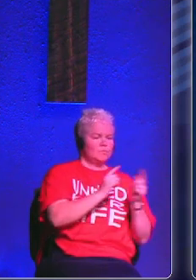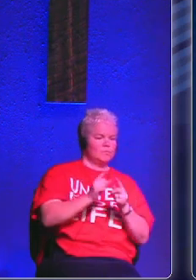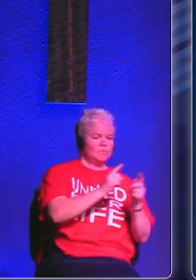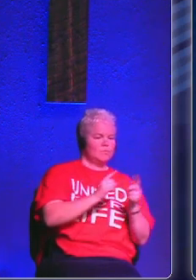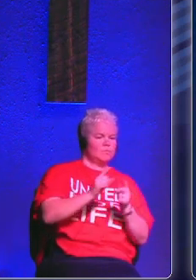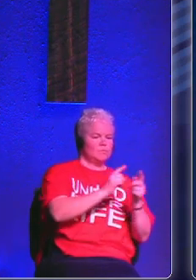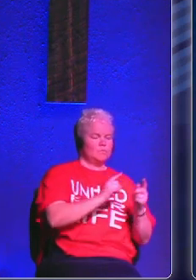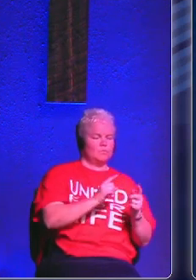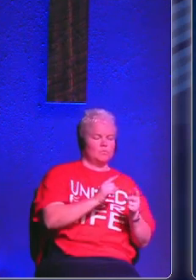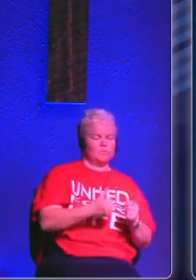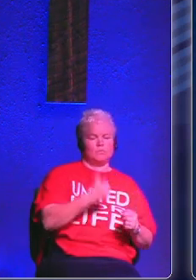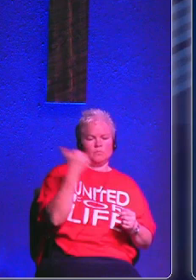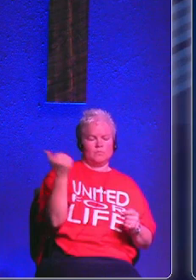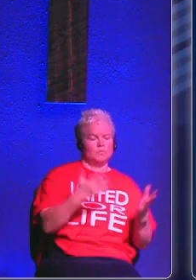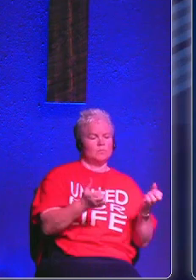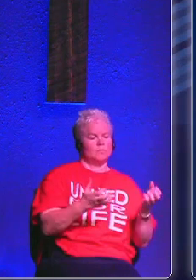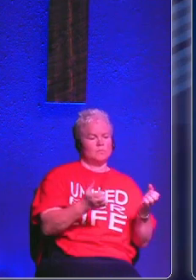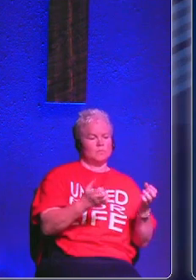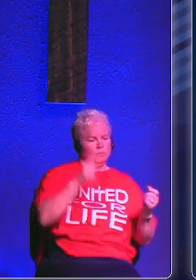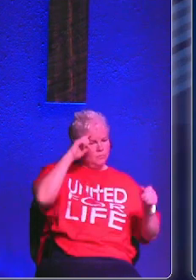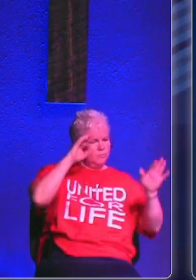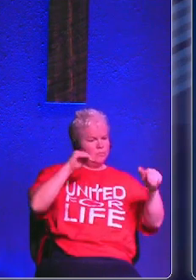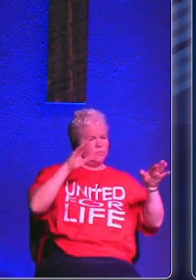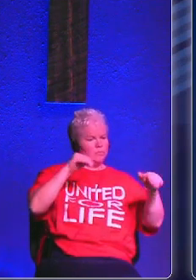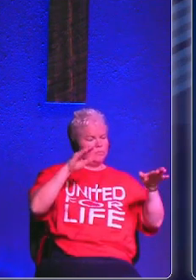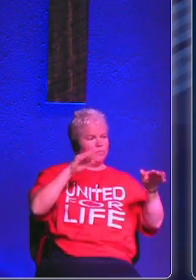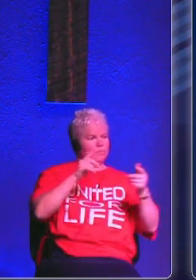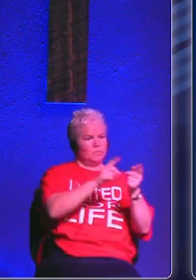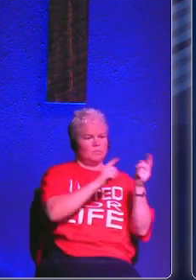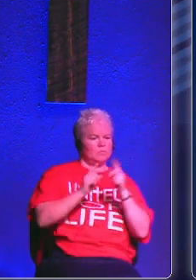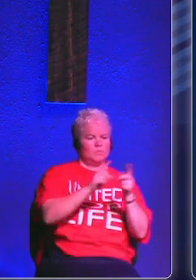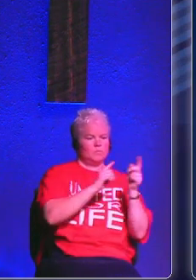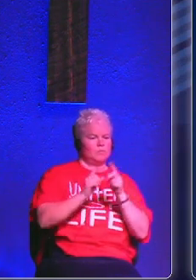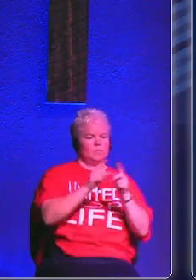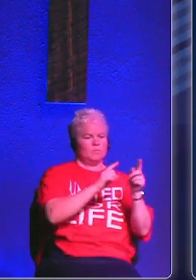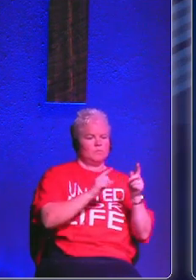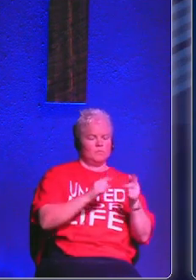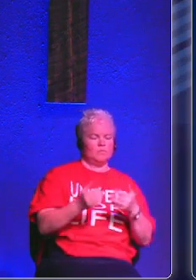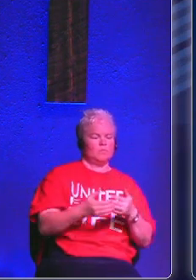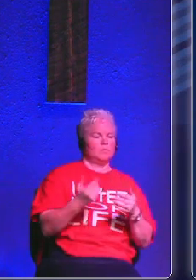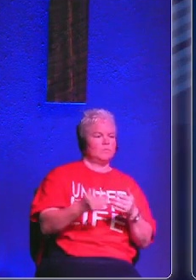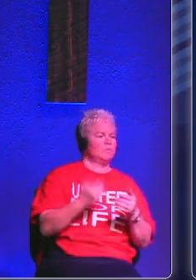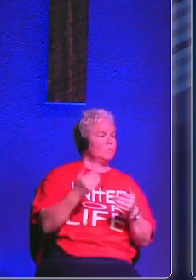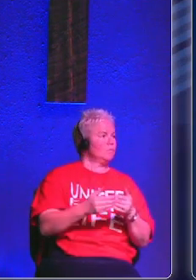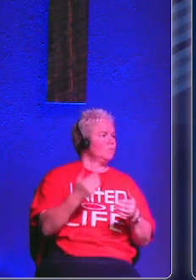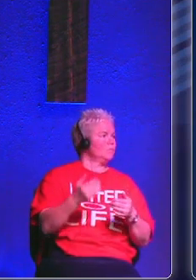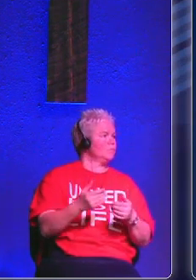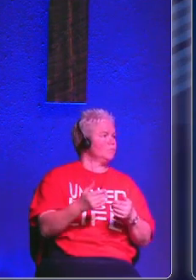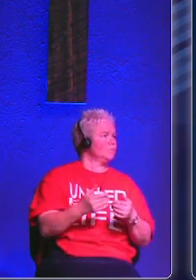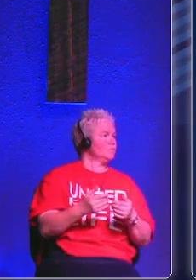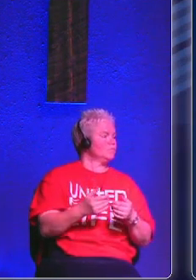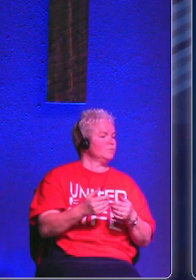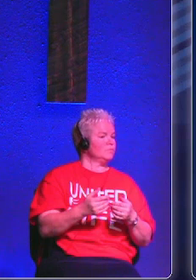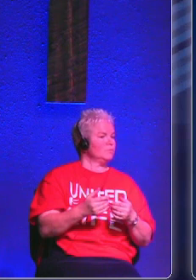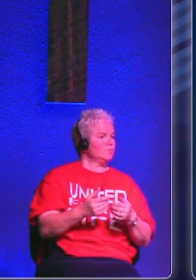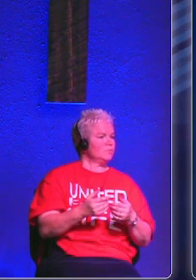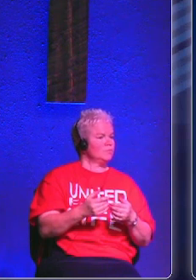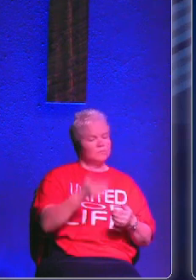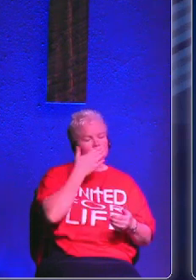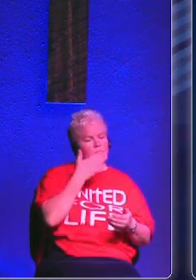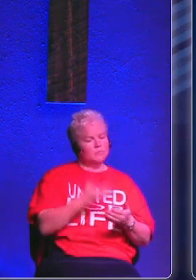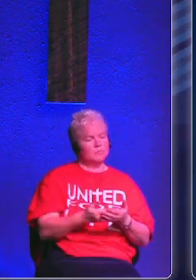Doing what others want or expect you to do, that's actually easy. Now, is